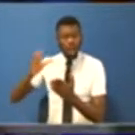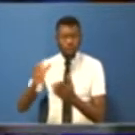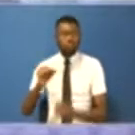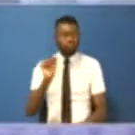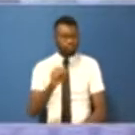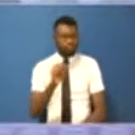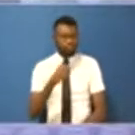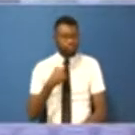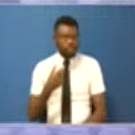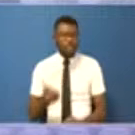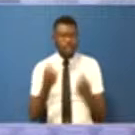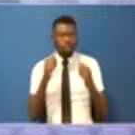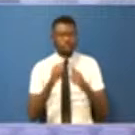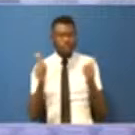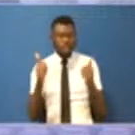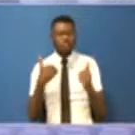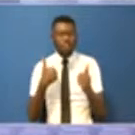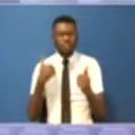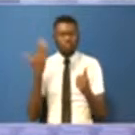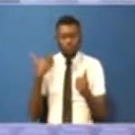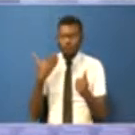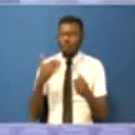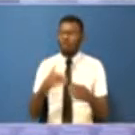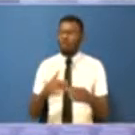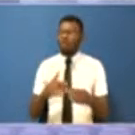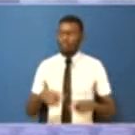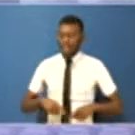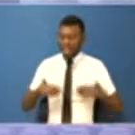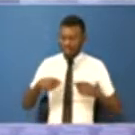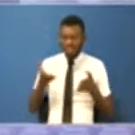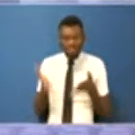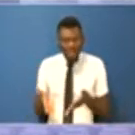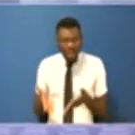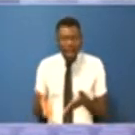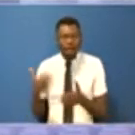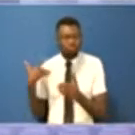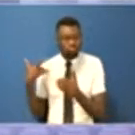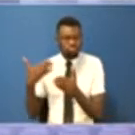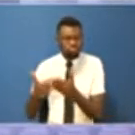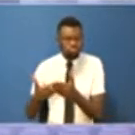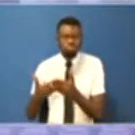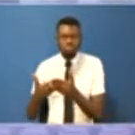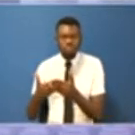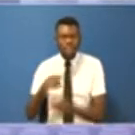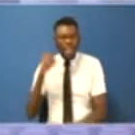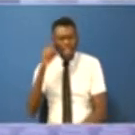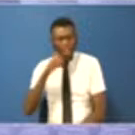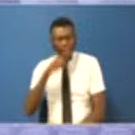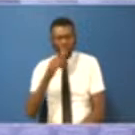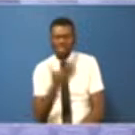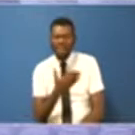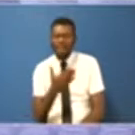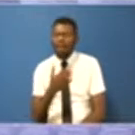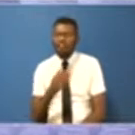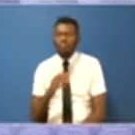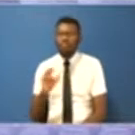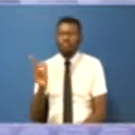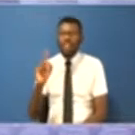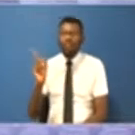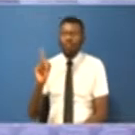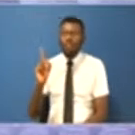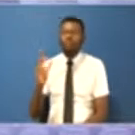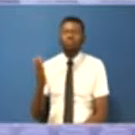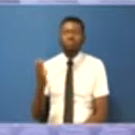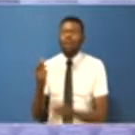do i played in this city in terms of i live in this city in terms of the terms of garbage how much does the city generate